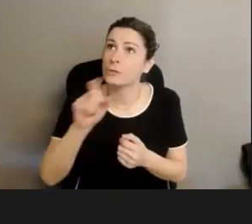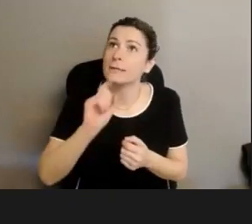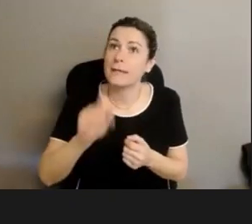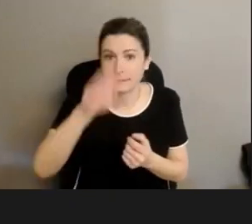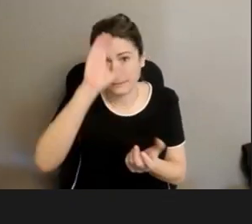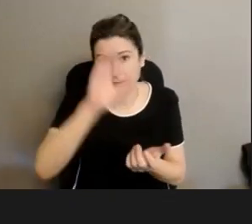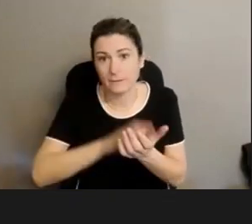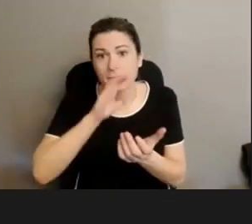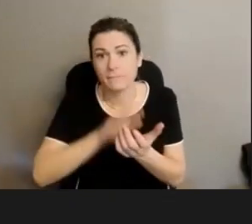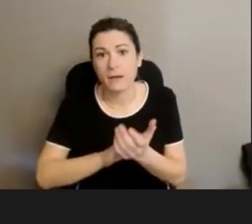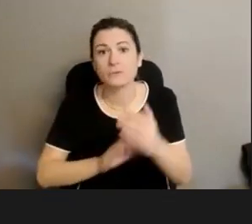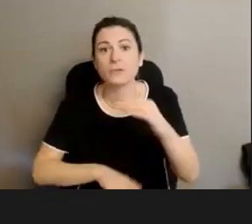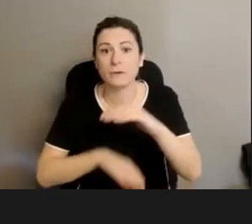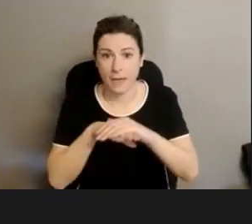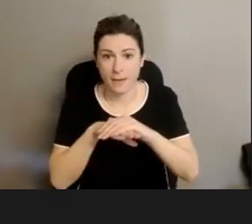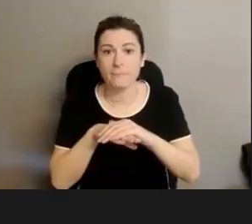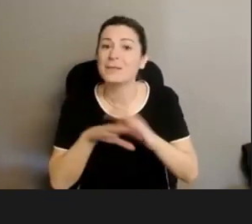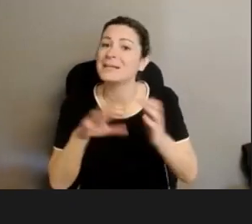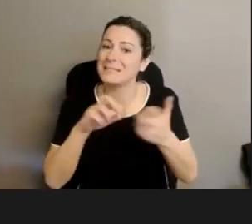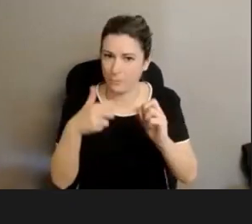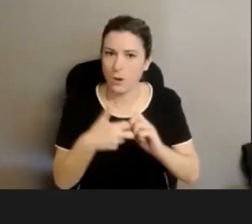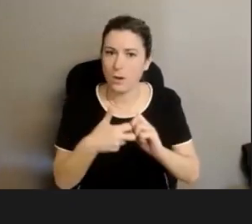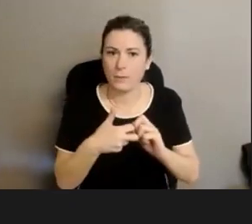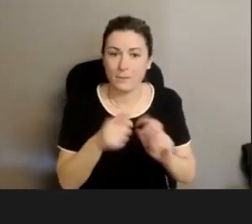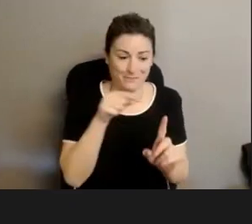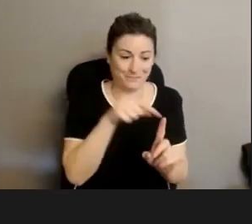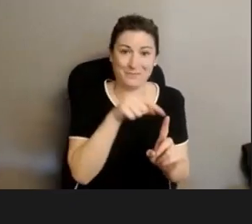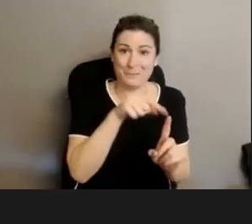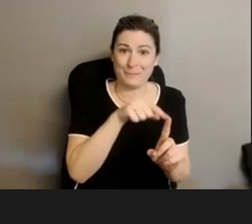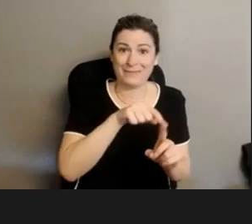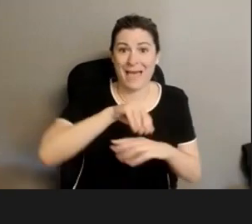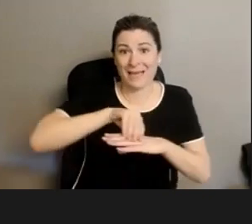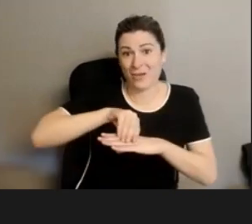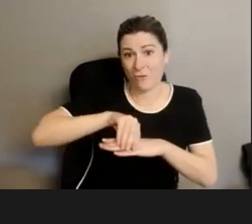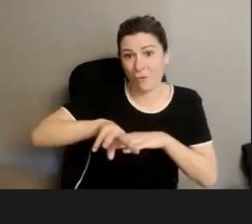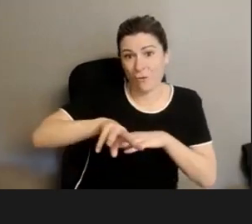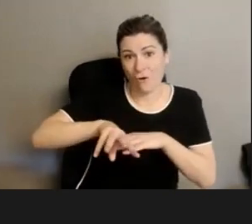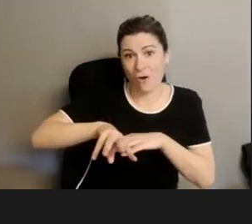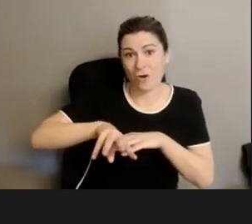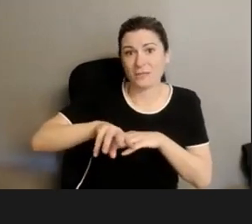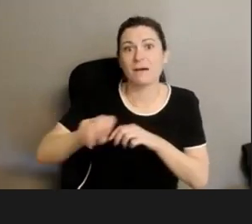forms a part of other pieces of the